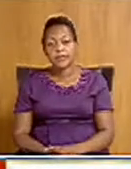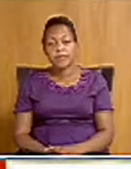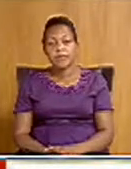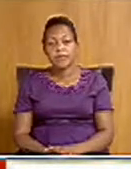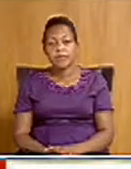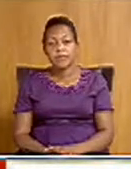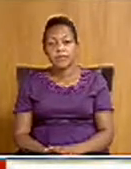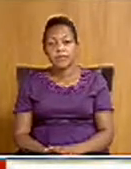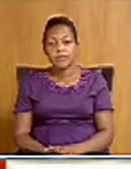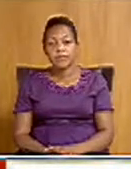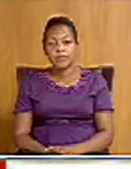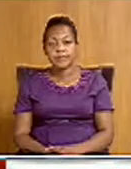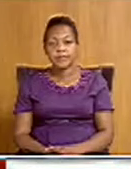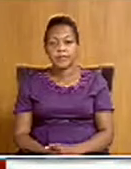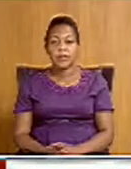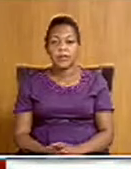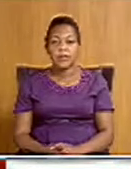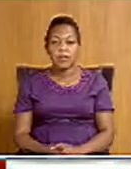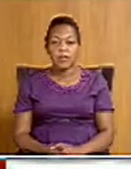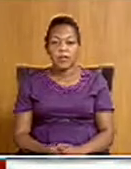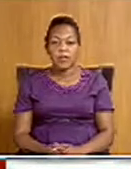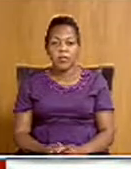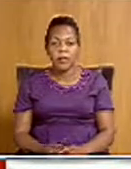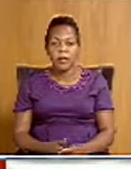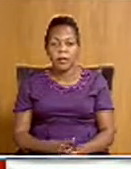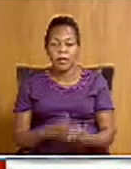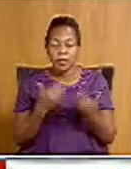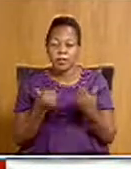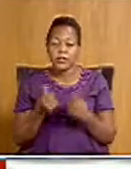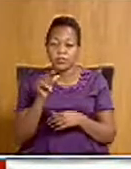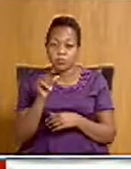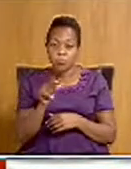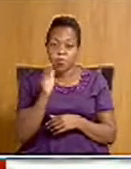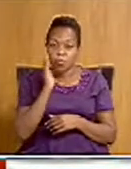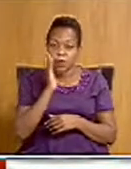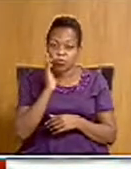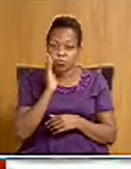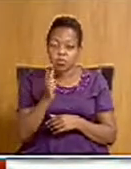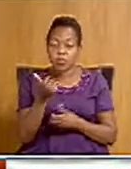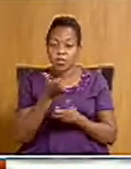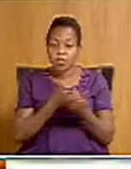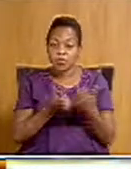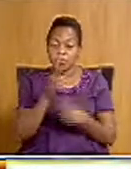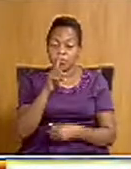Therefore, the small colonial enclave economy of